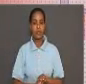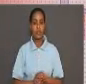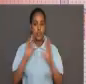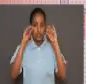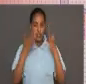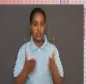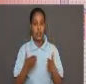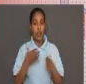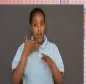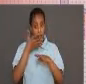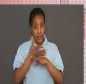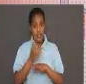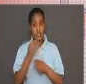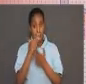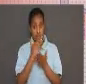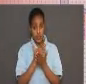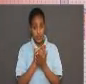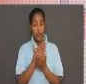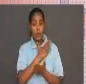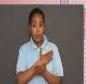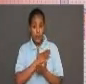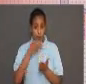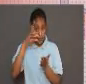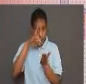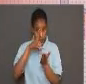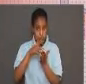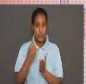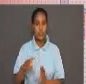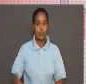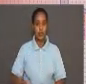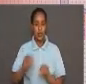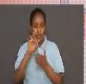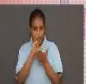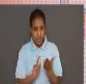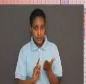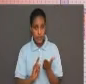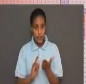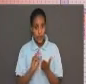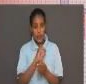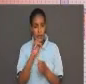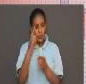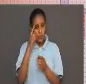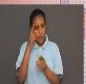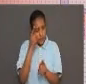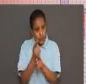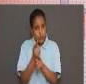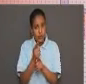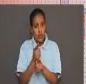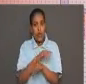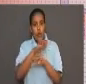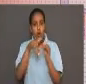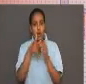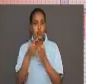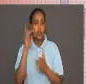Teacher, after the lesson, please review the students' lists and make sure that all